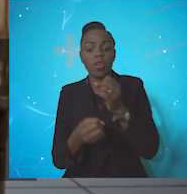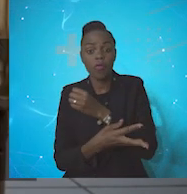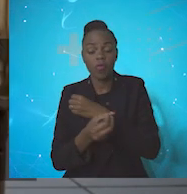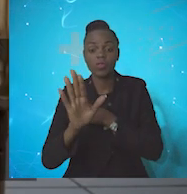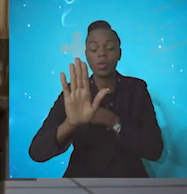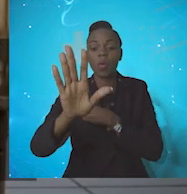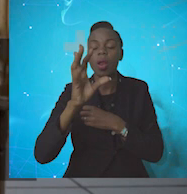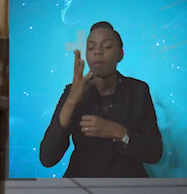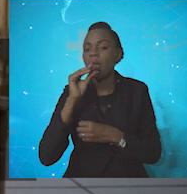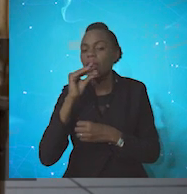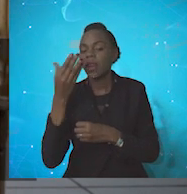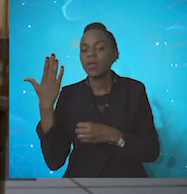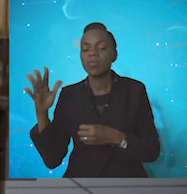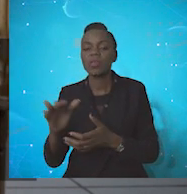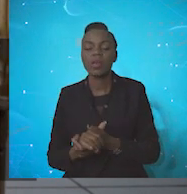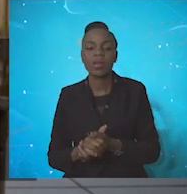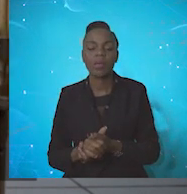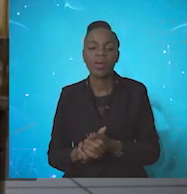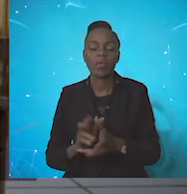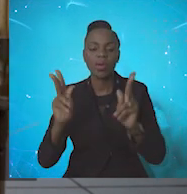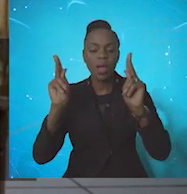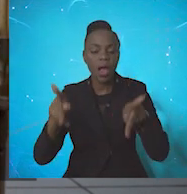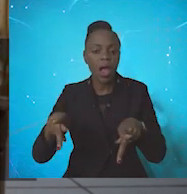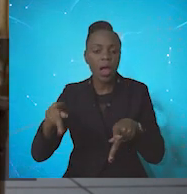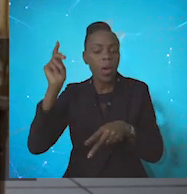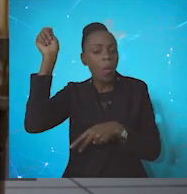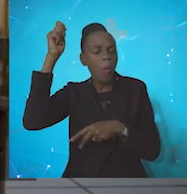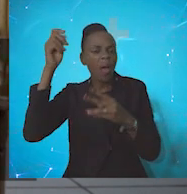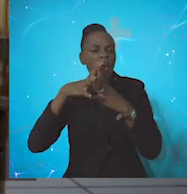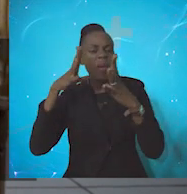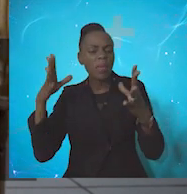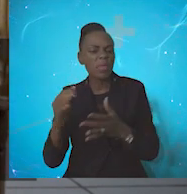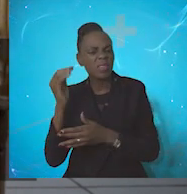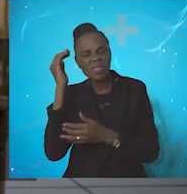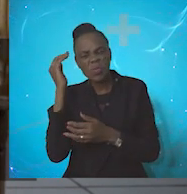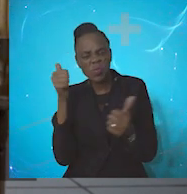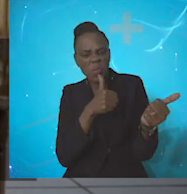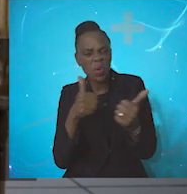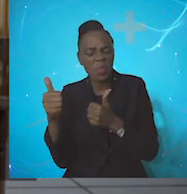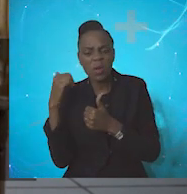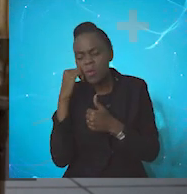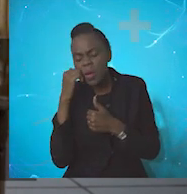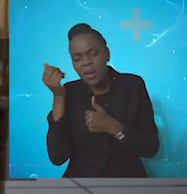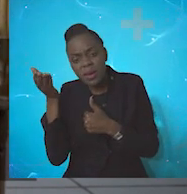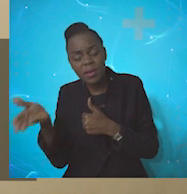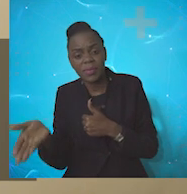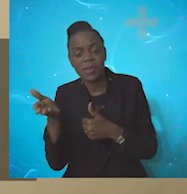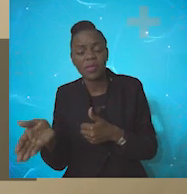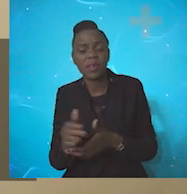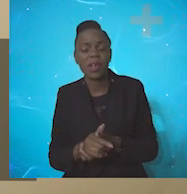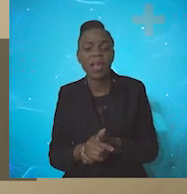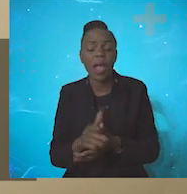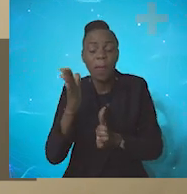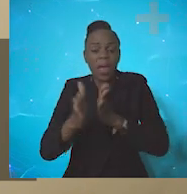mentioned something about a lot of Malawians not being familiar with the cryptococcal meningitis. Yes. What